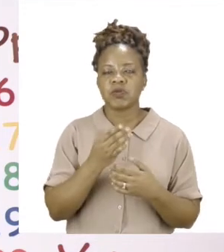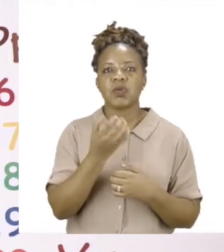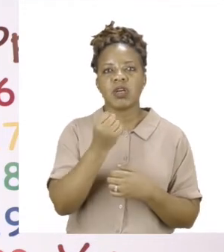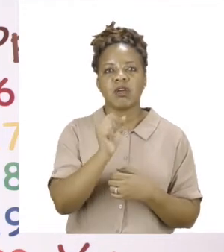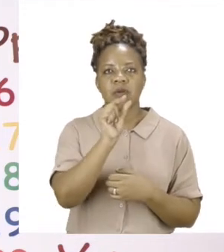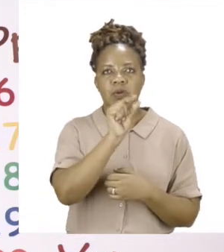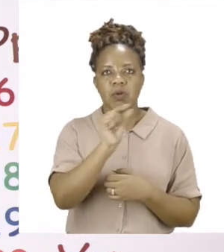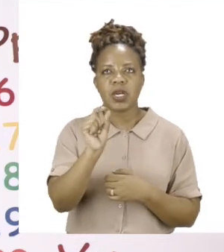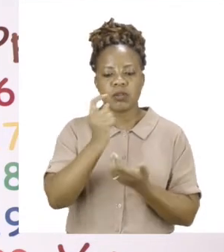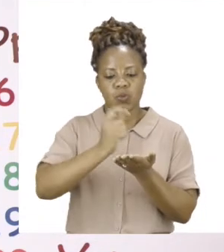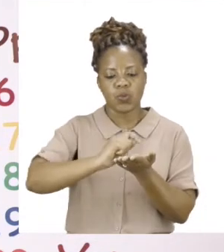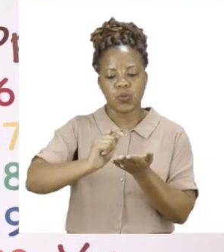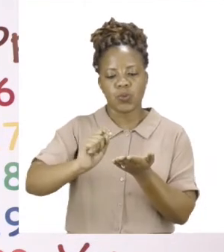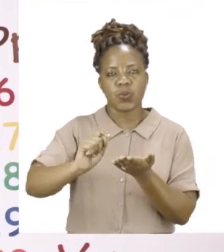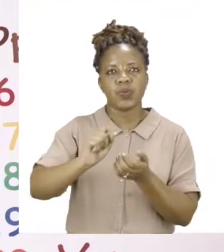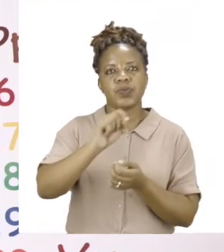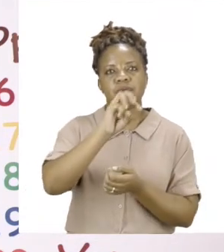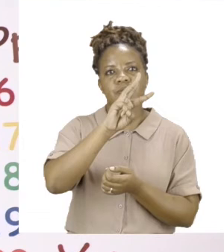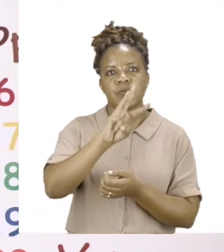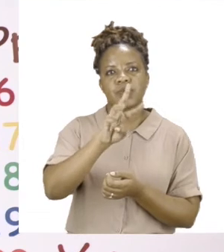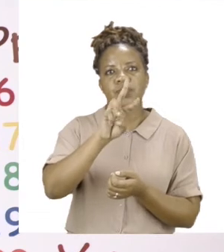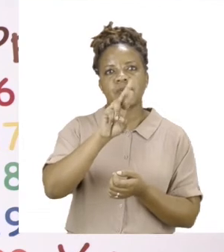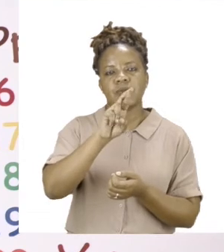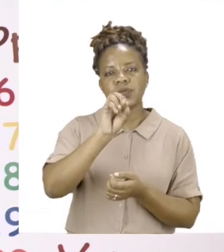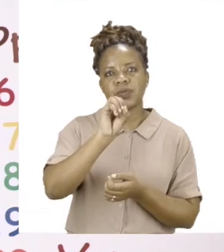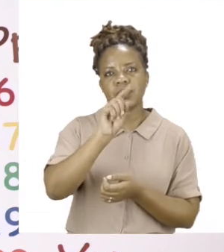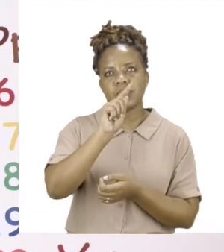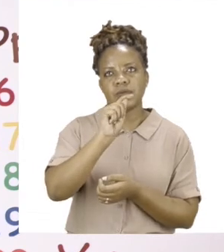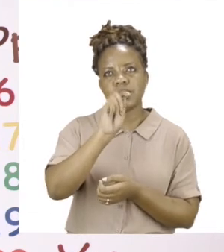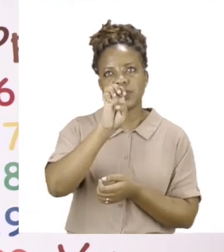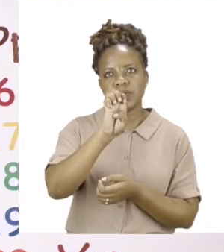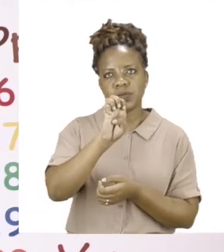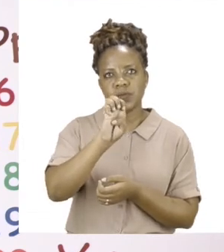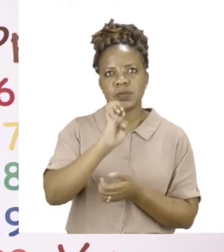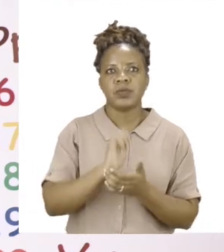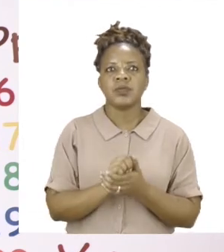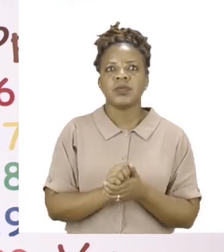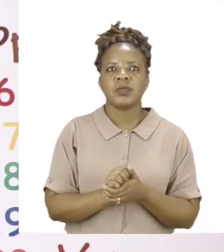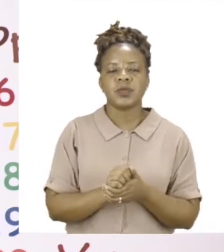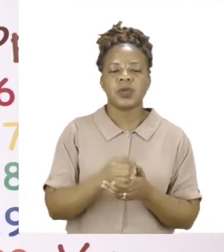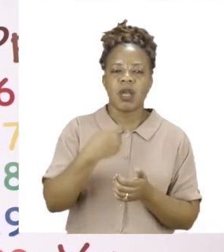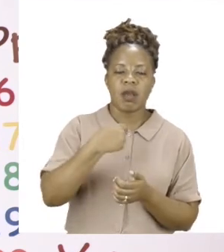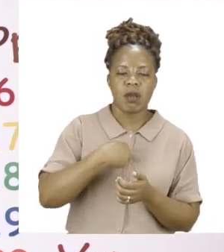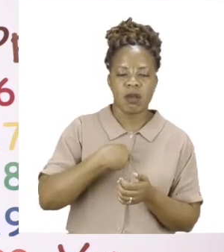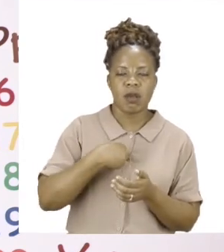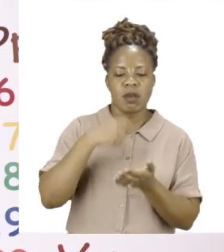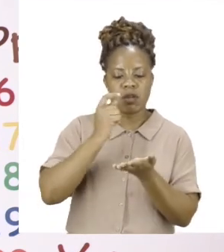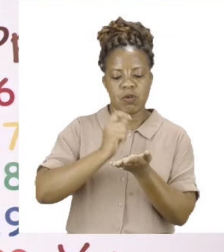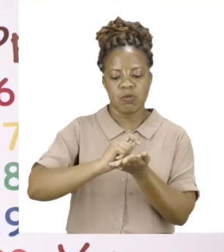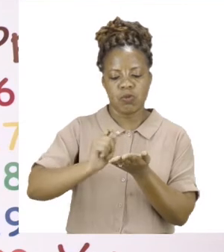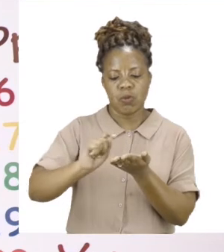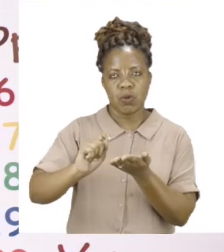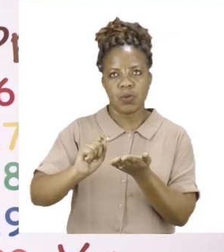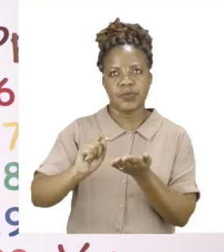wrote. So we have I, and then we have the word wrote. Please make sure